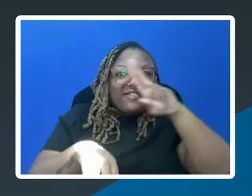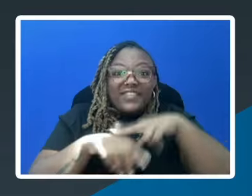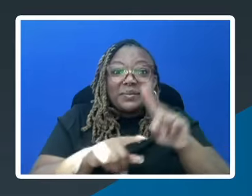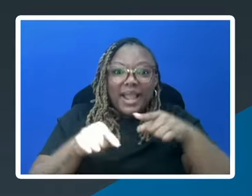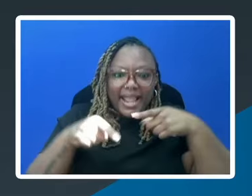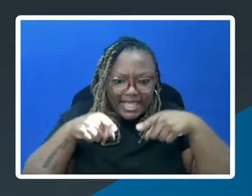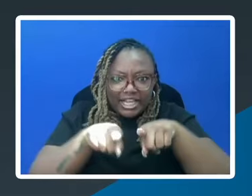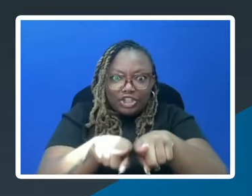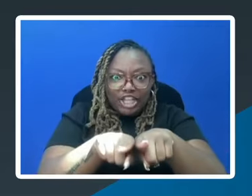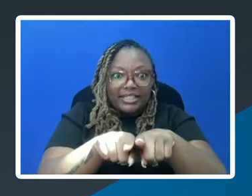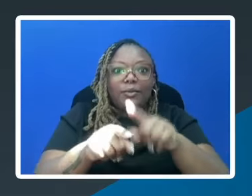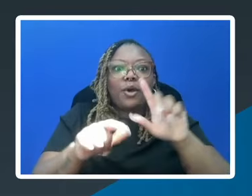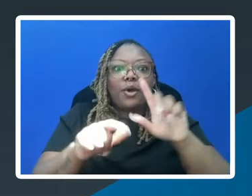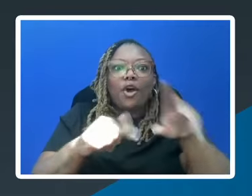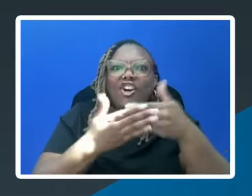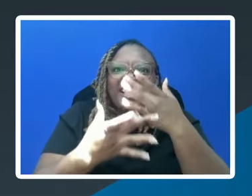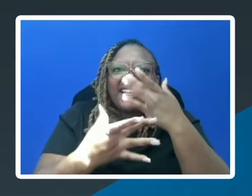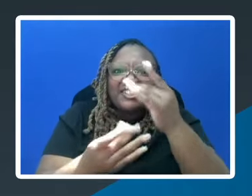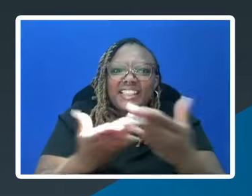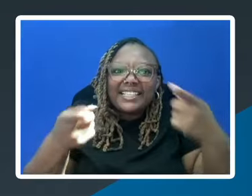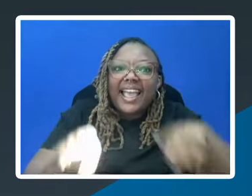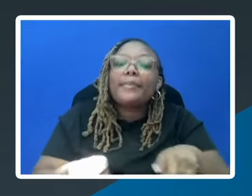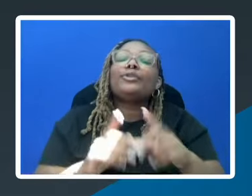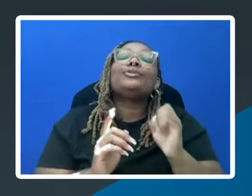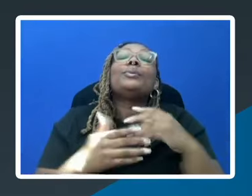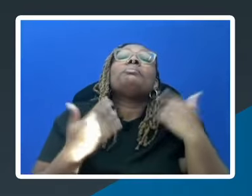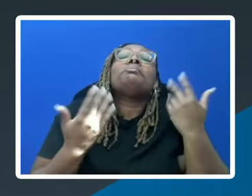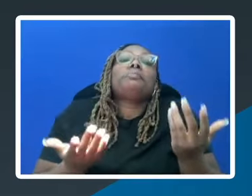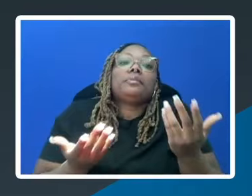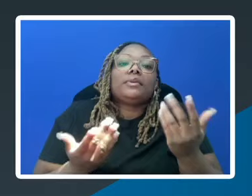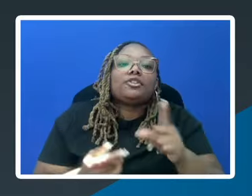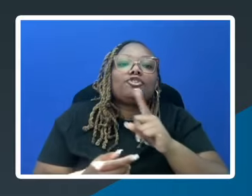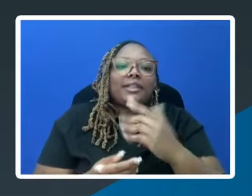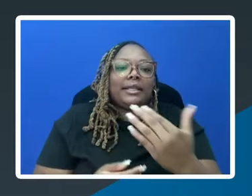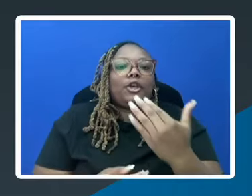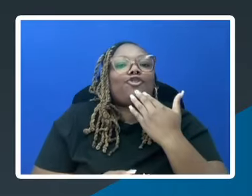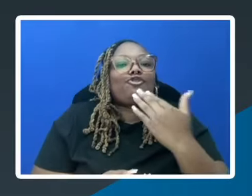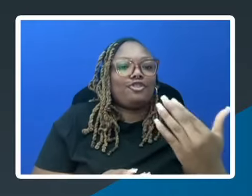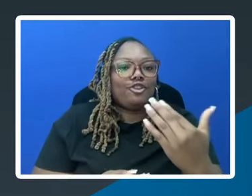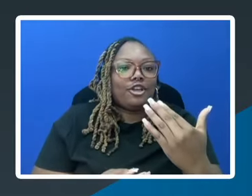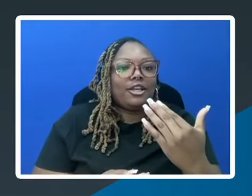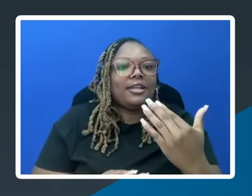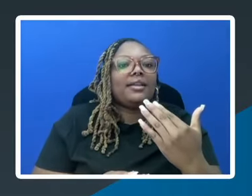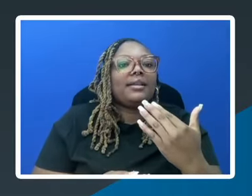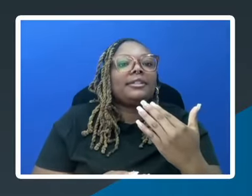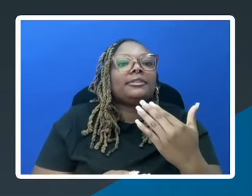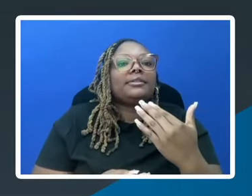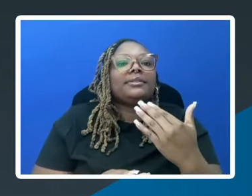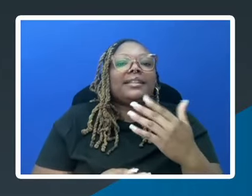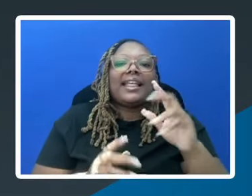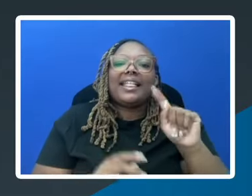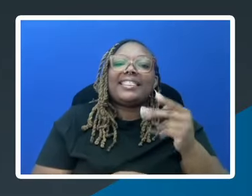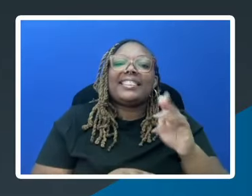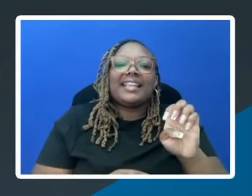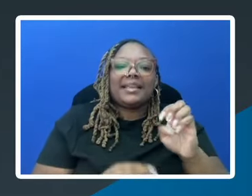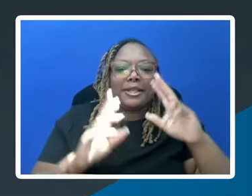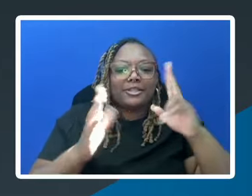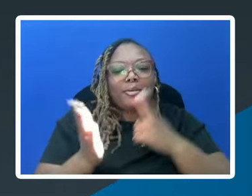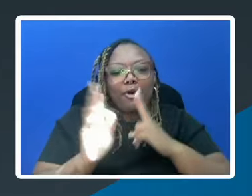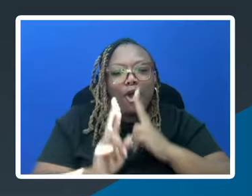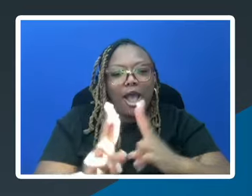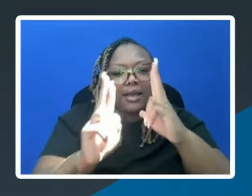interesting stuff happens. And so so it's a great, just a great, great, great theme. And I'm so honored to be part of this conversation with you all